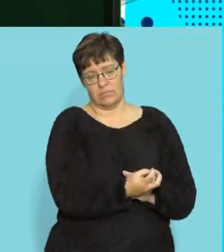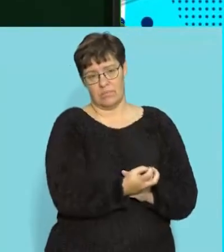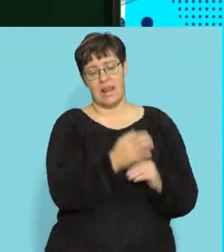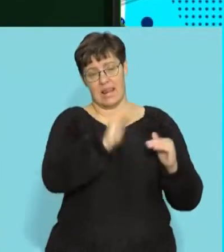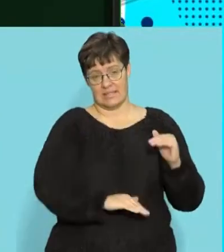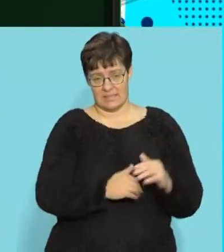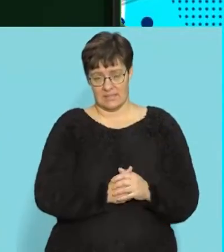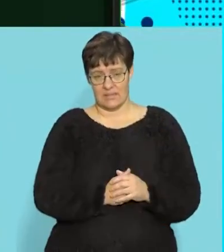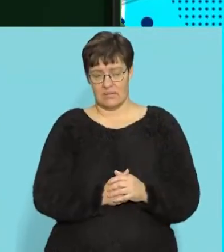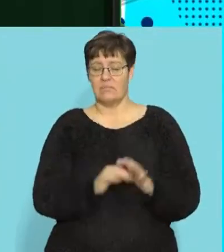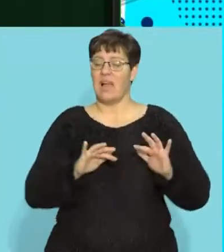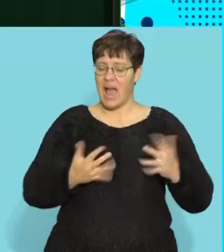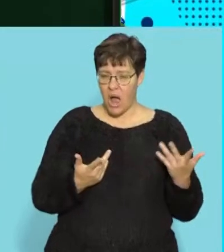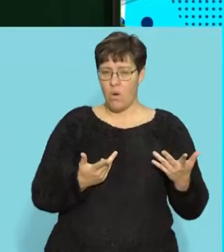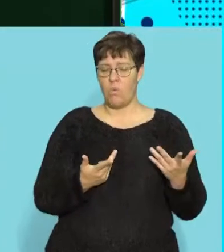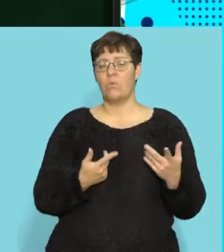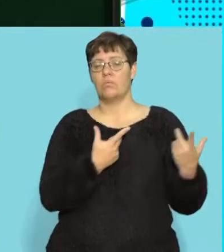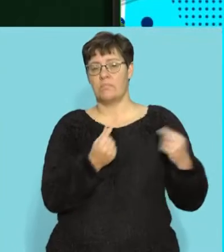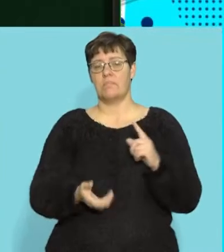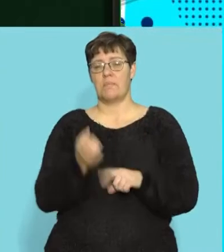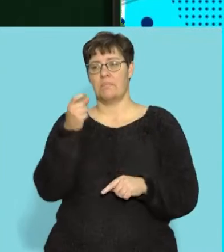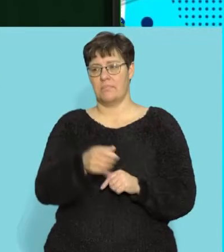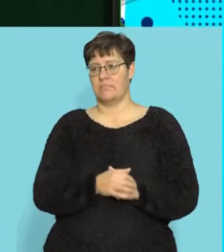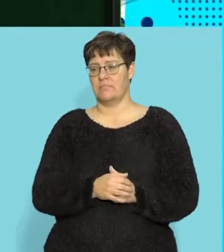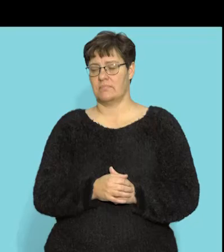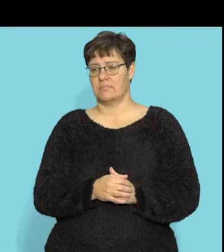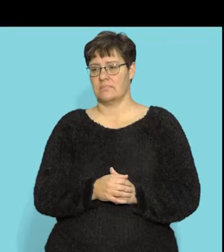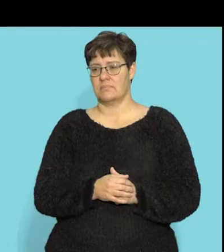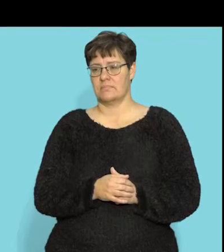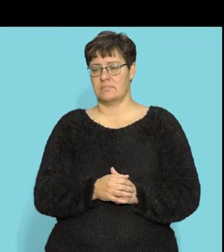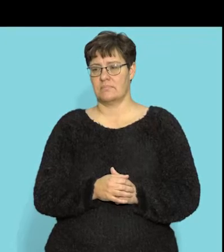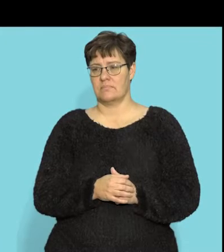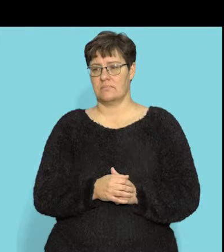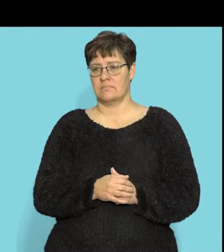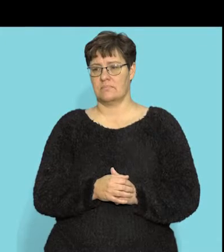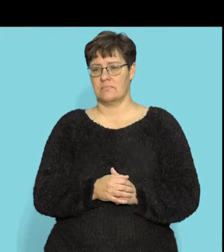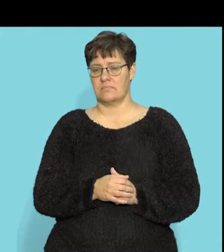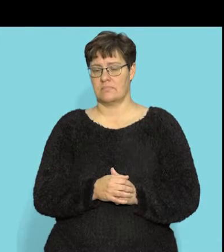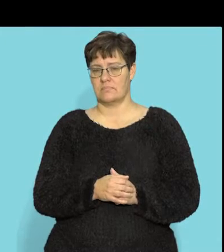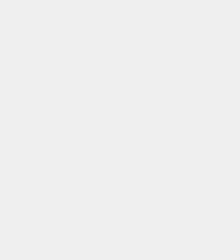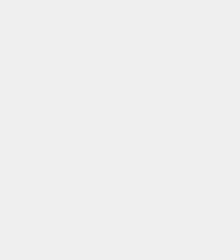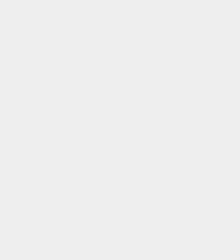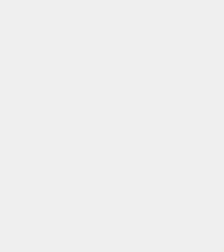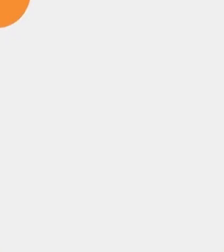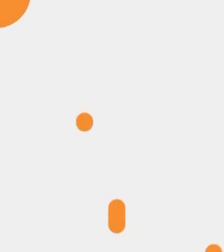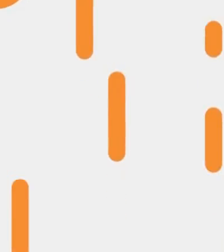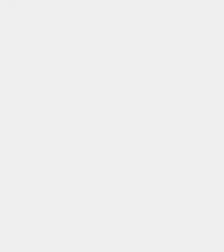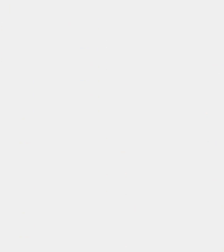they will be much dimmer. So that's how we managed to arrive at that. Okay.